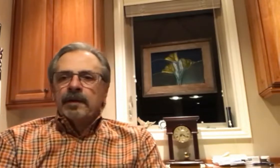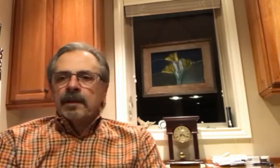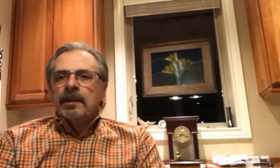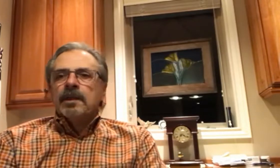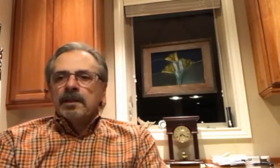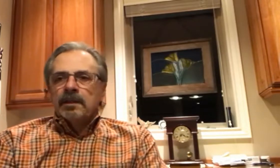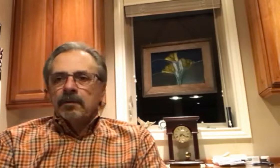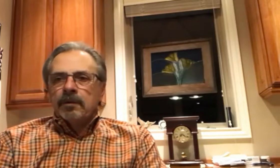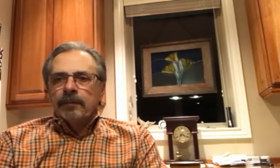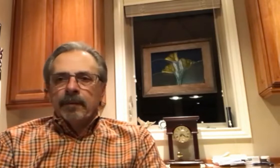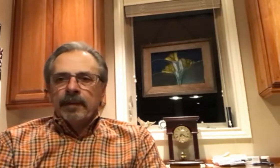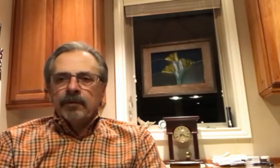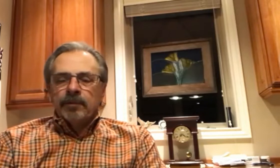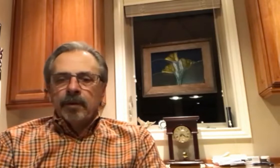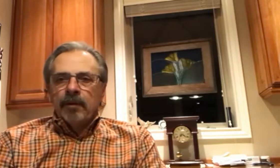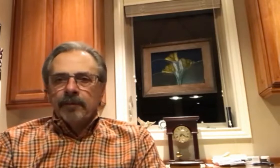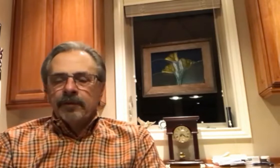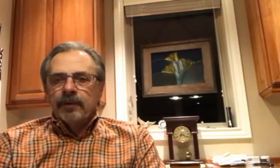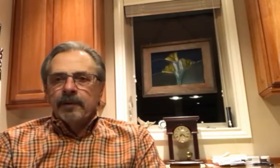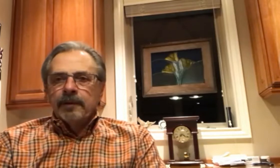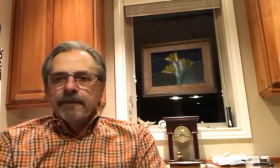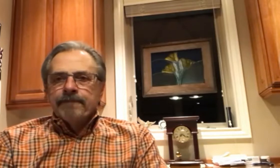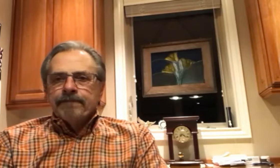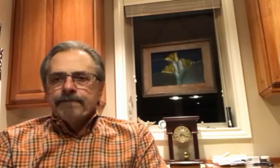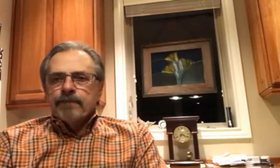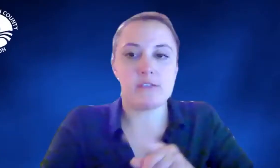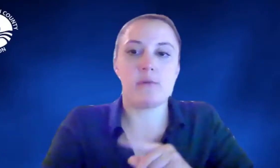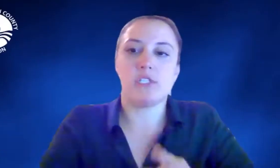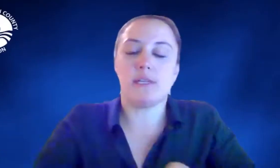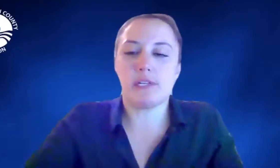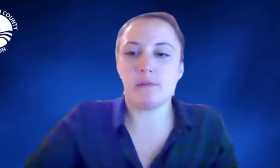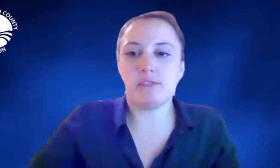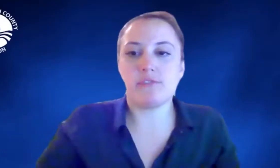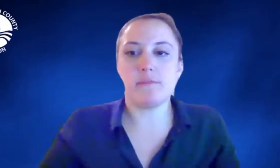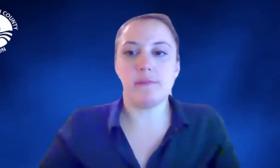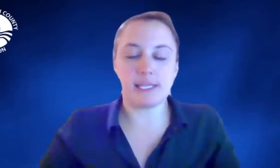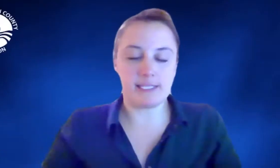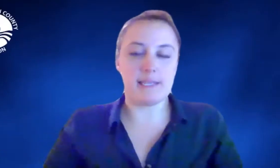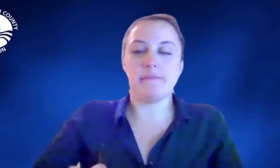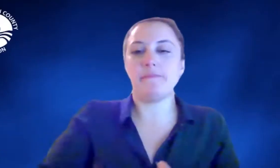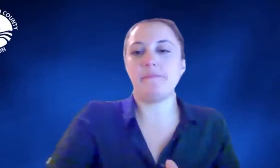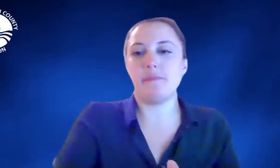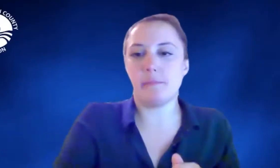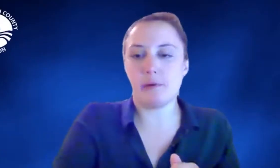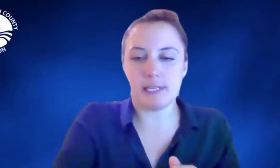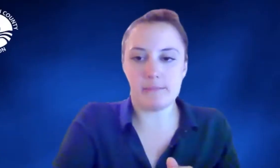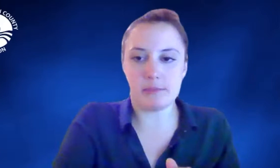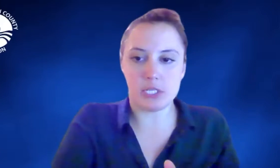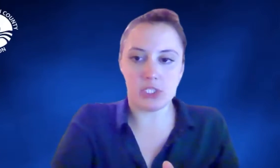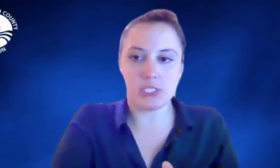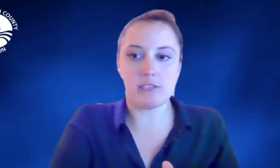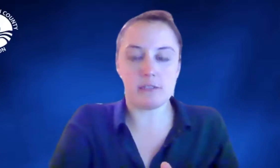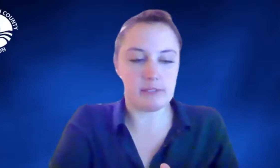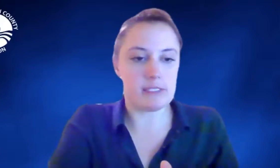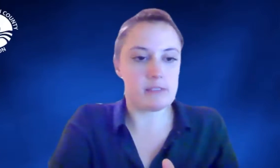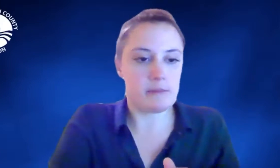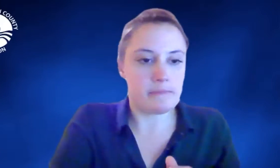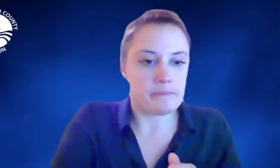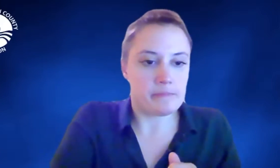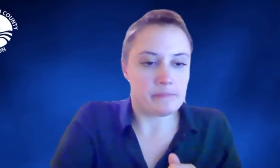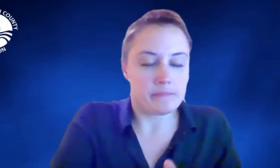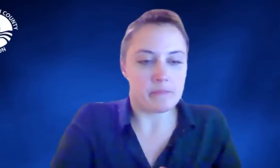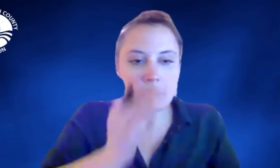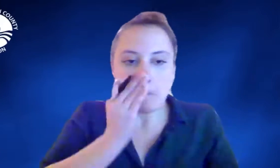some funding to implement those programs. And that last question, I'm sorry, was from Nasia about the immigration